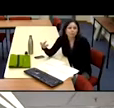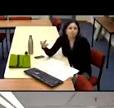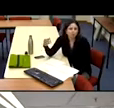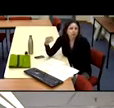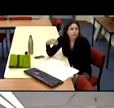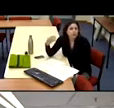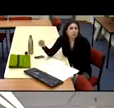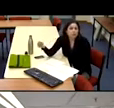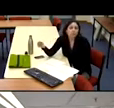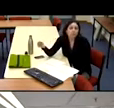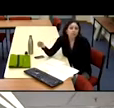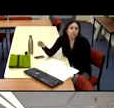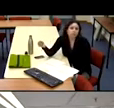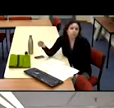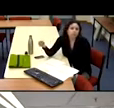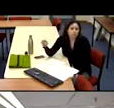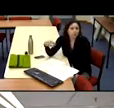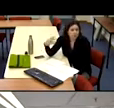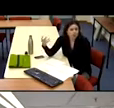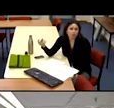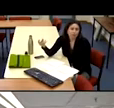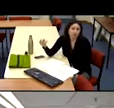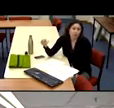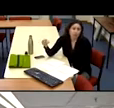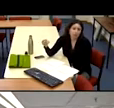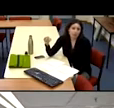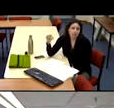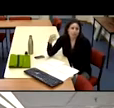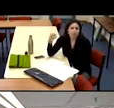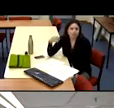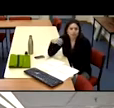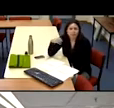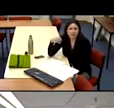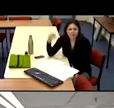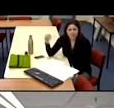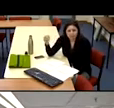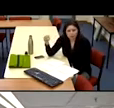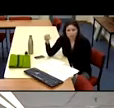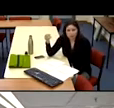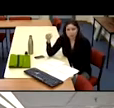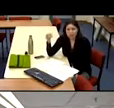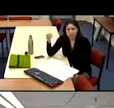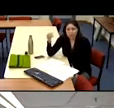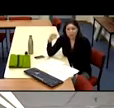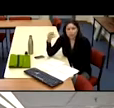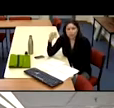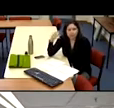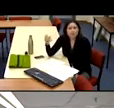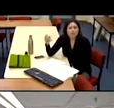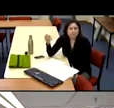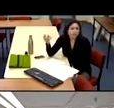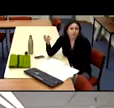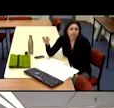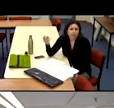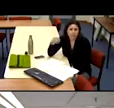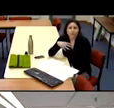perhaps more people from refugee backgrounds would be willing to share their story, because if they saw, you know, the